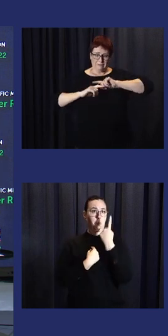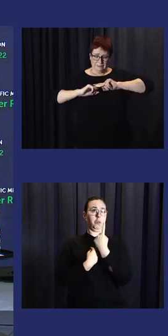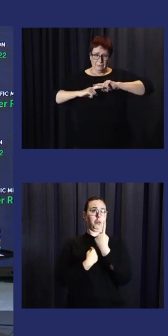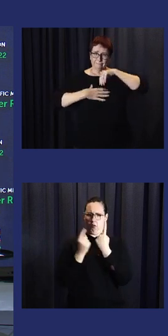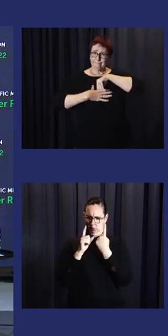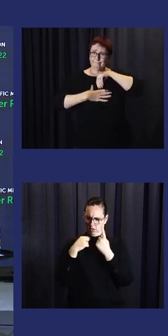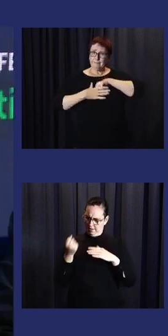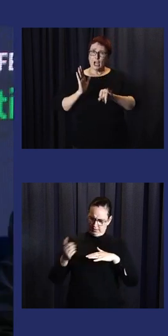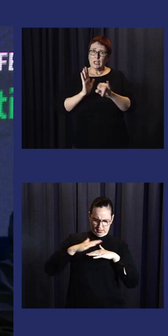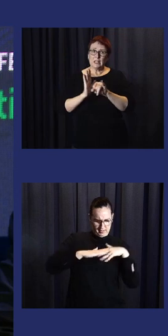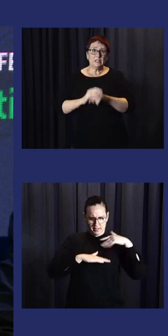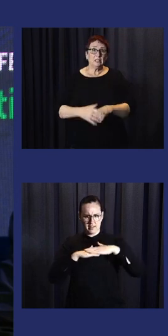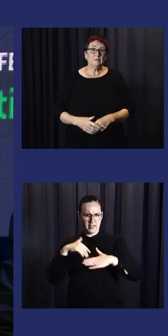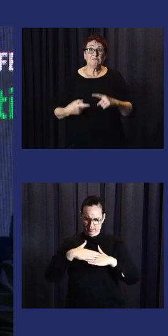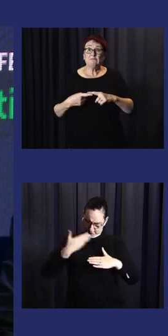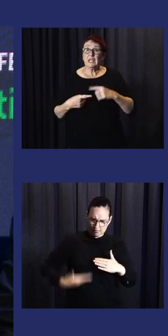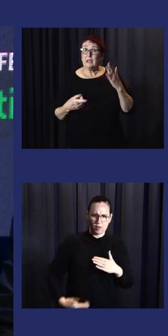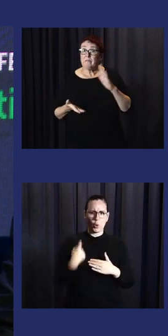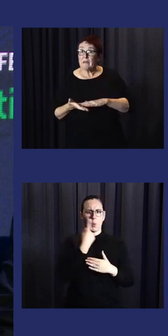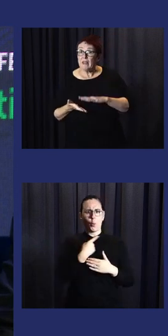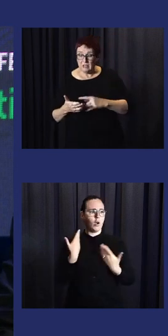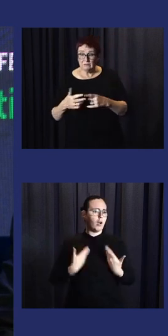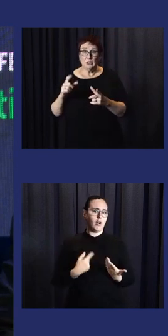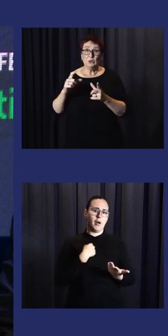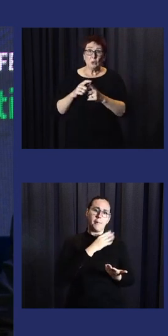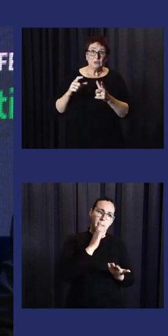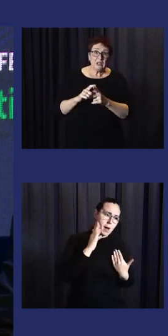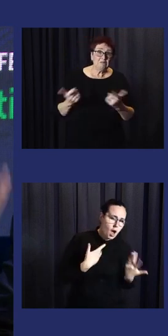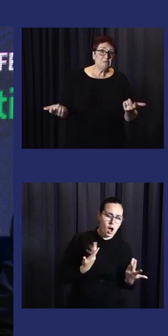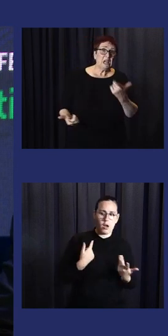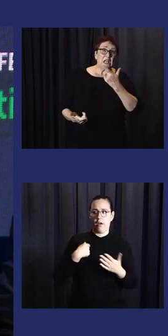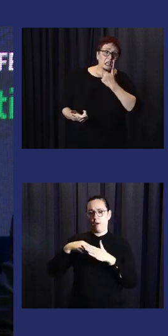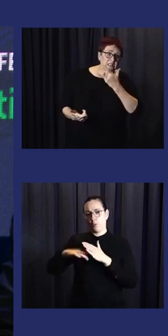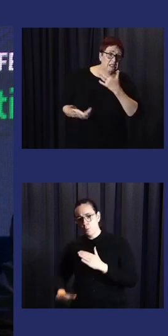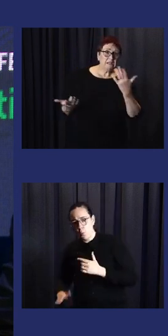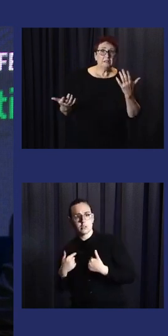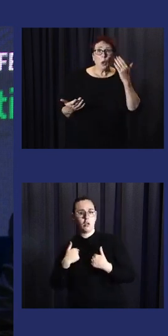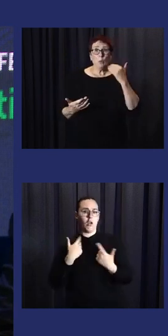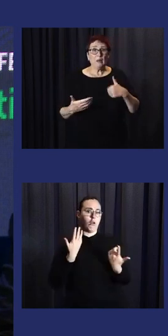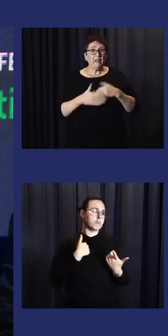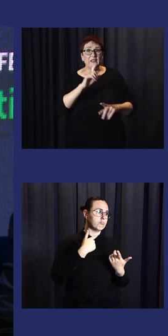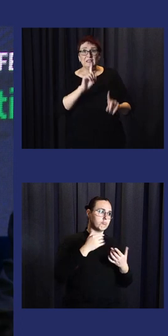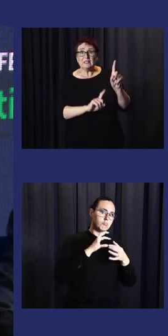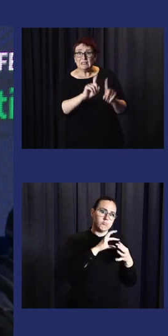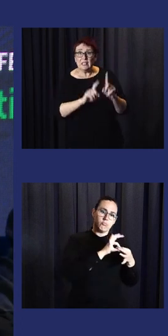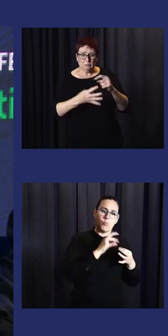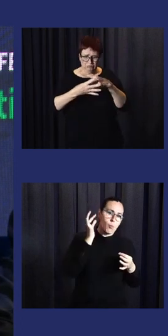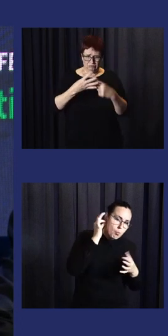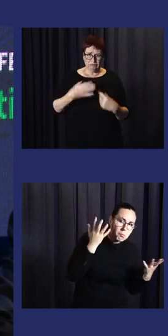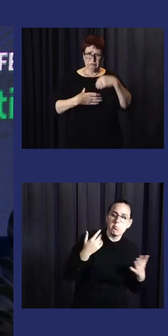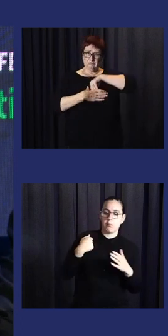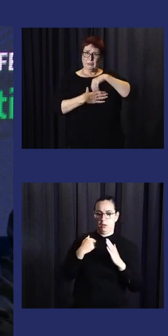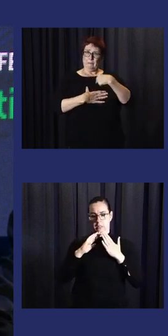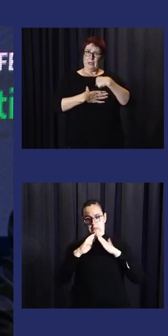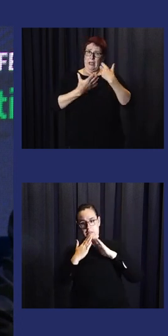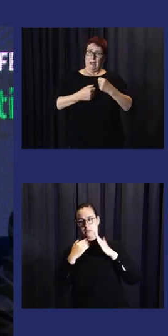day. I might be a mother, a daughter, a lesbian, a woman who lives in a city or a rural area, and all of those things